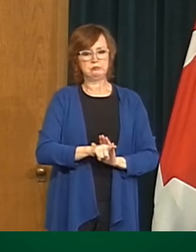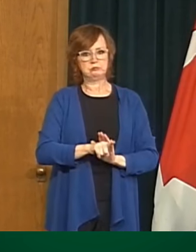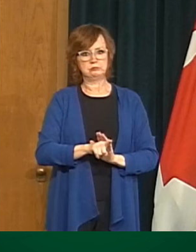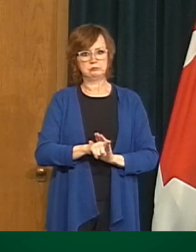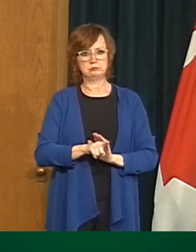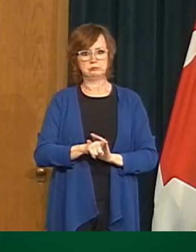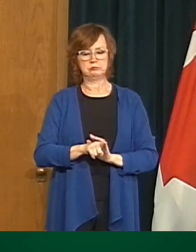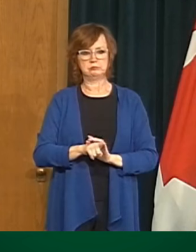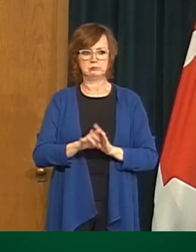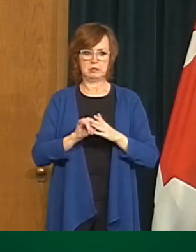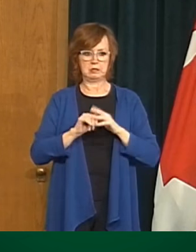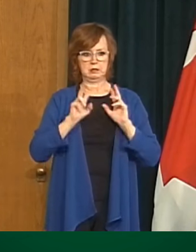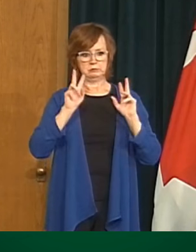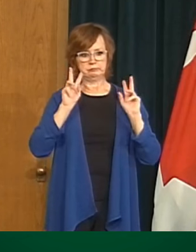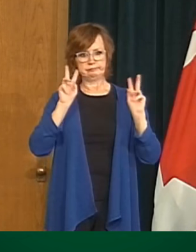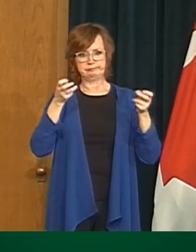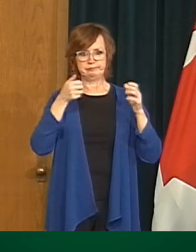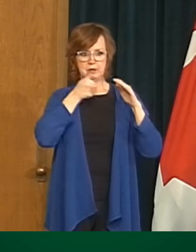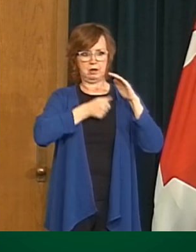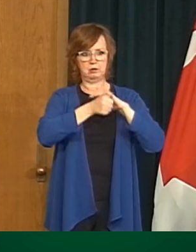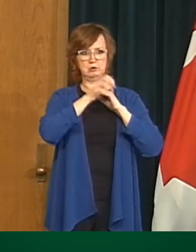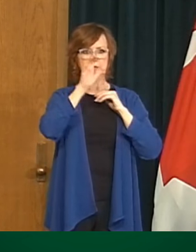of a $10 million ask if you